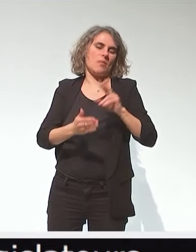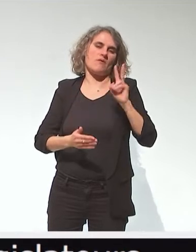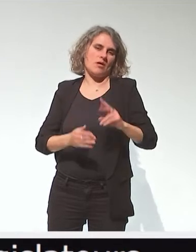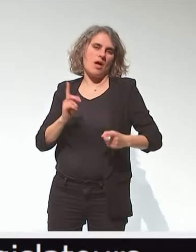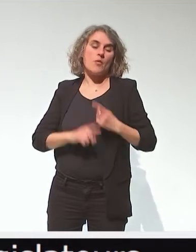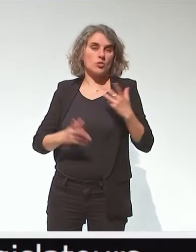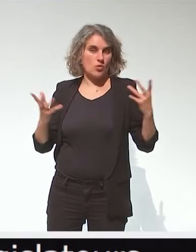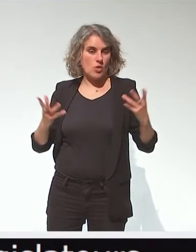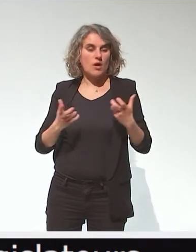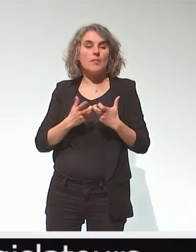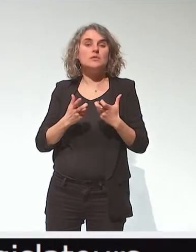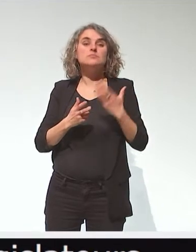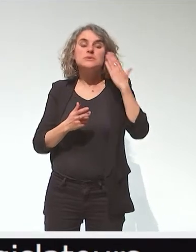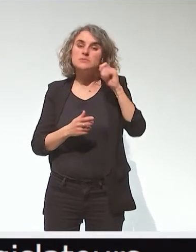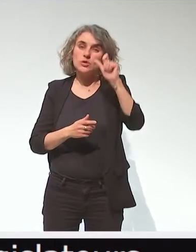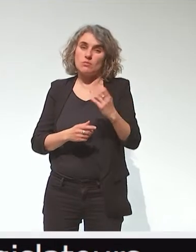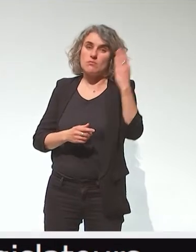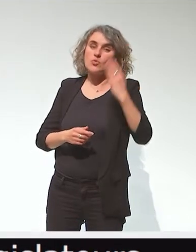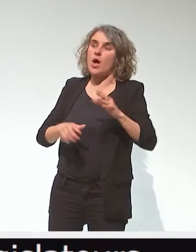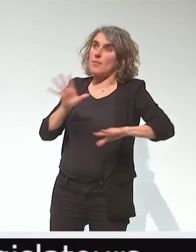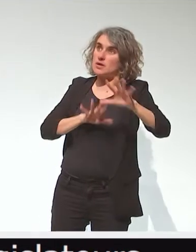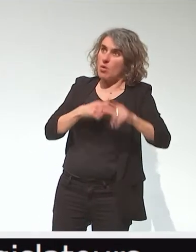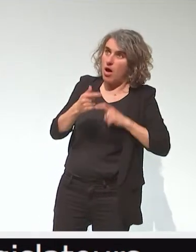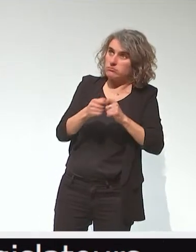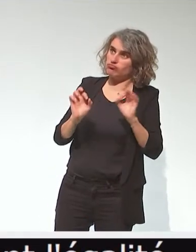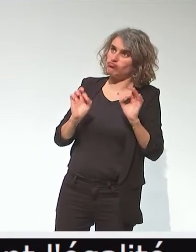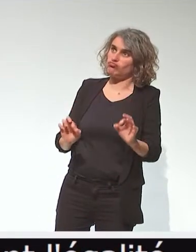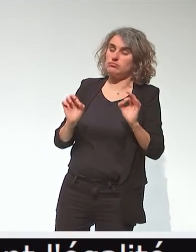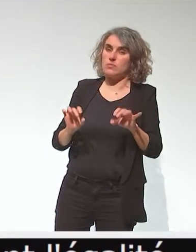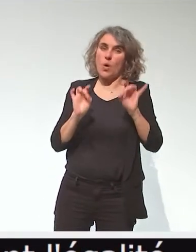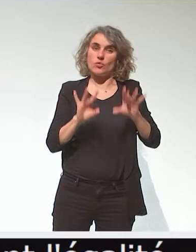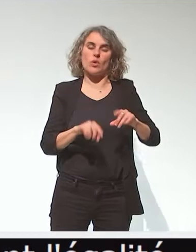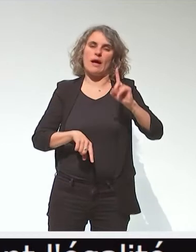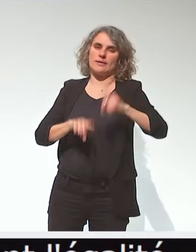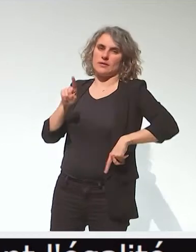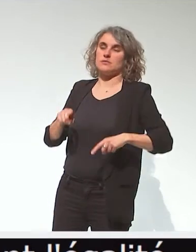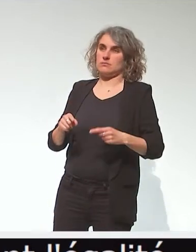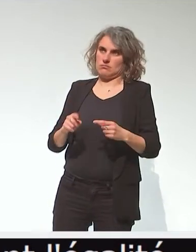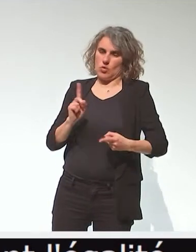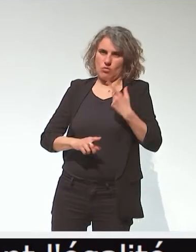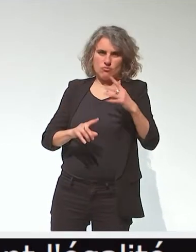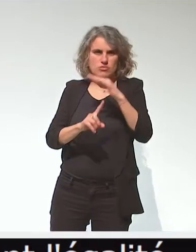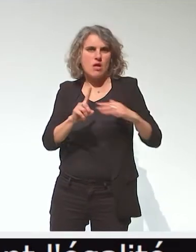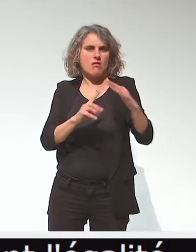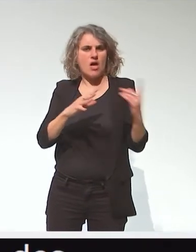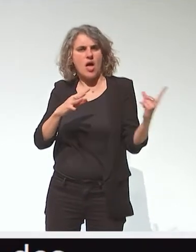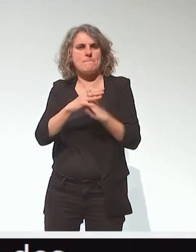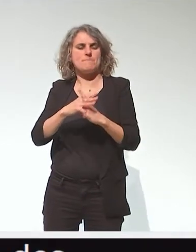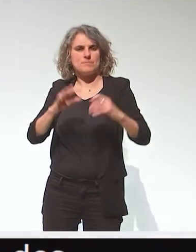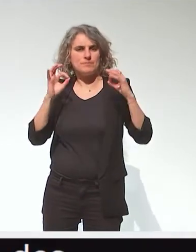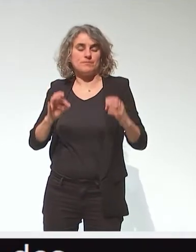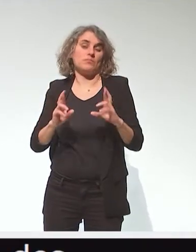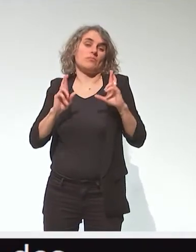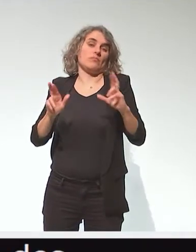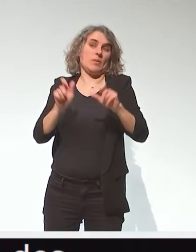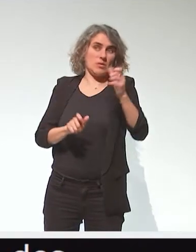entitlements of the disabled. In other words, you cannot refuse reasonable accommodation, and you cannot stop the disabled becoming